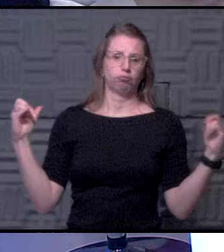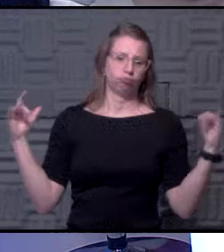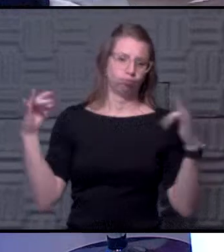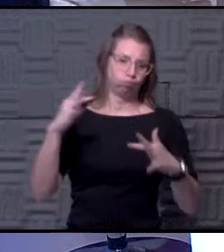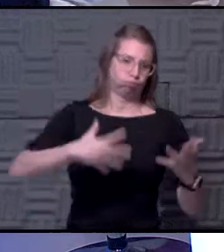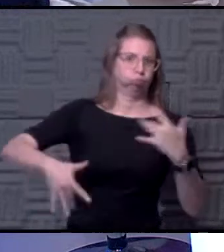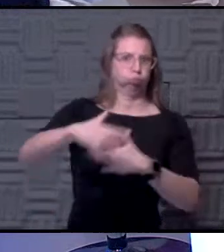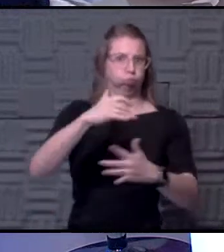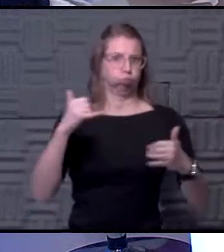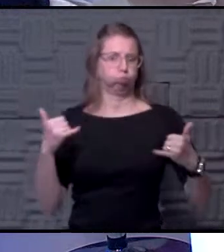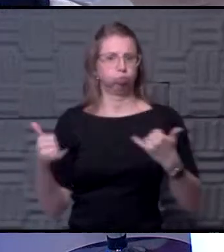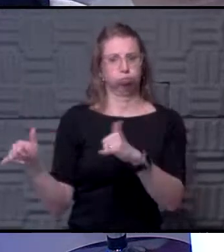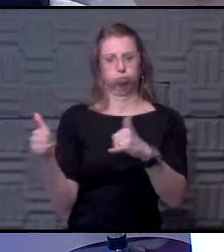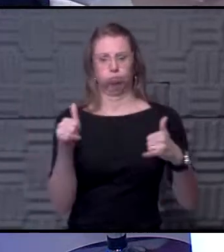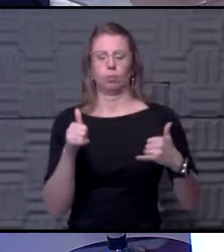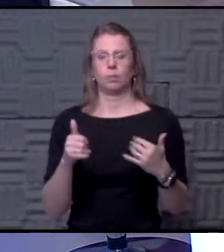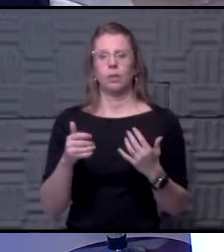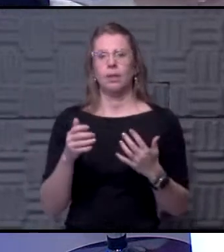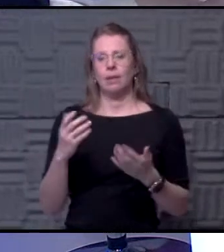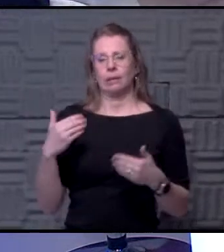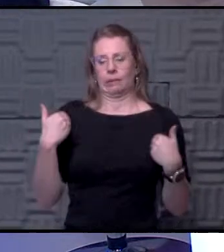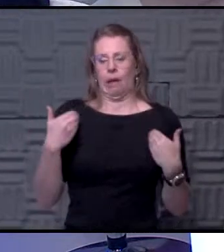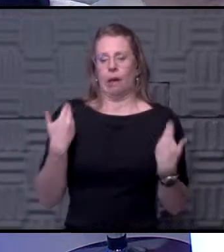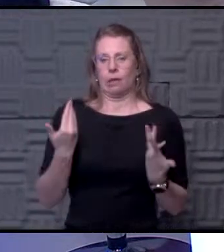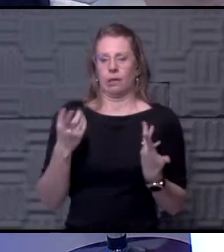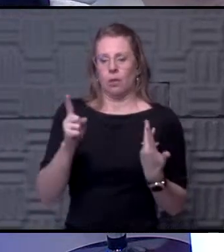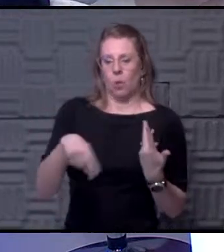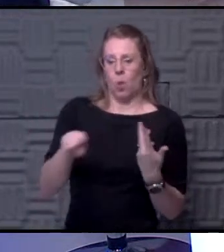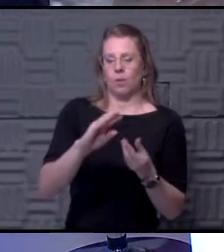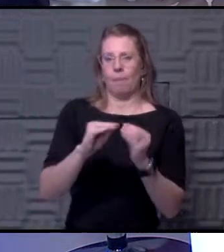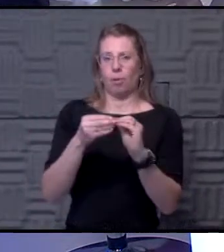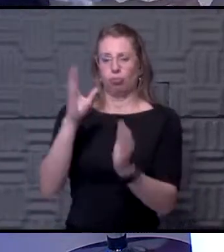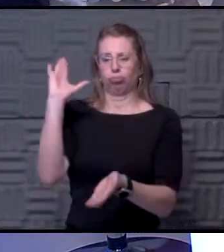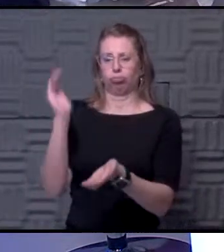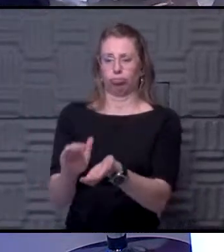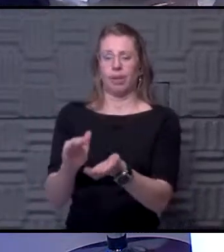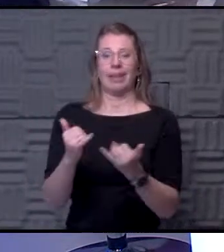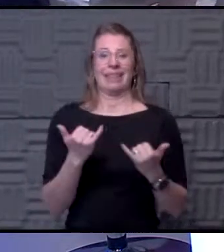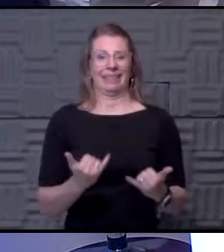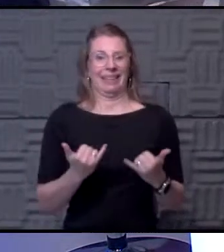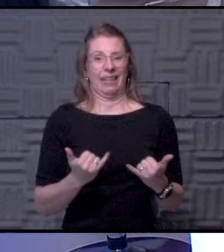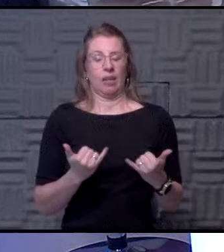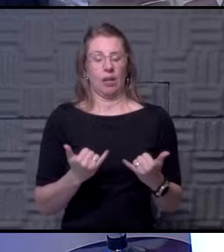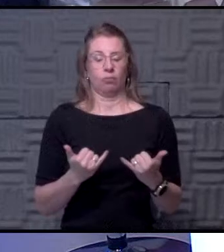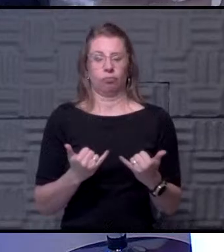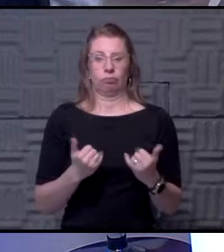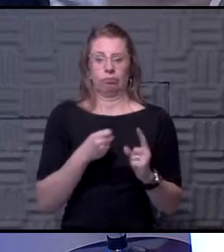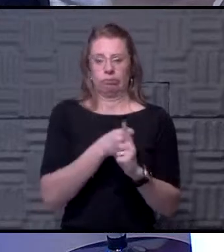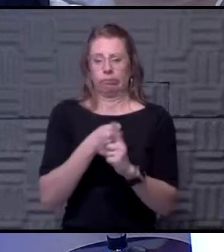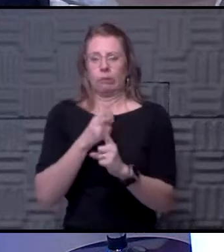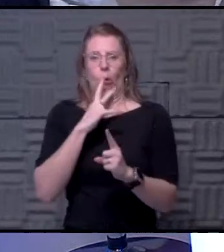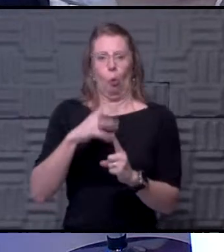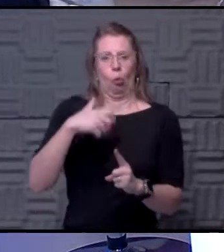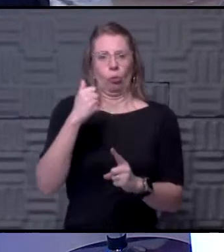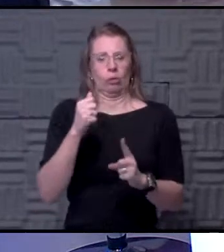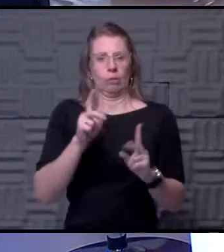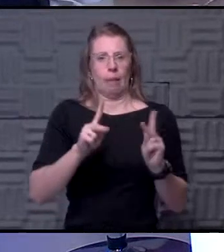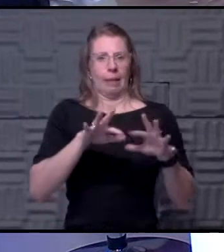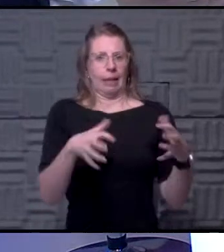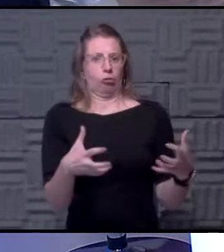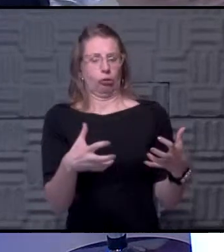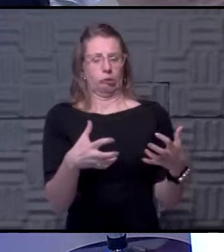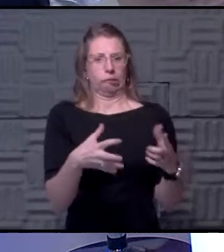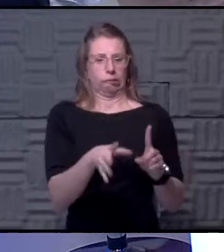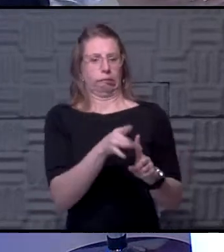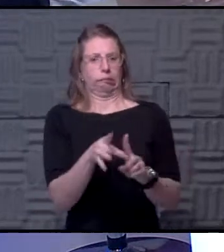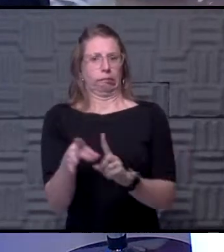parties, probably a little bit younger, so even those numbers of people are down. Yeah. And now we're kind of just really hitting some of that older population that really